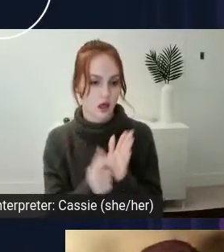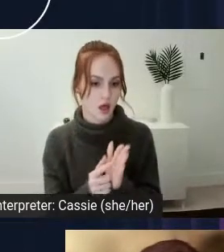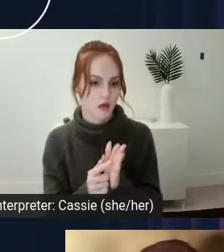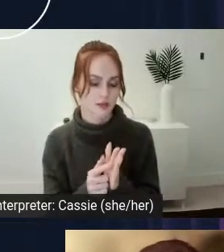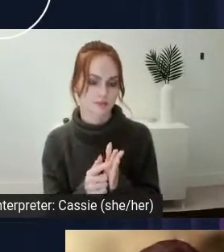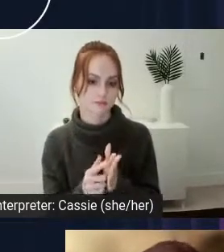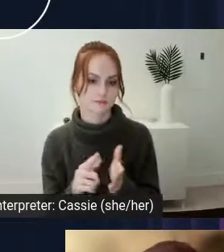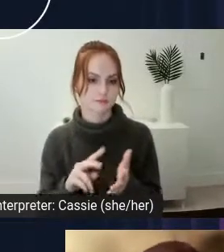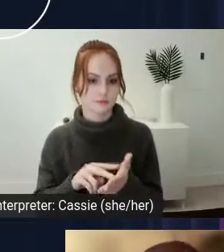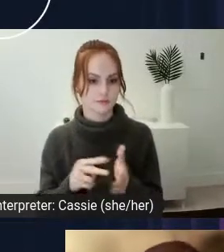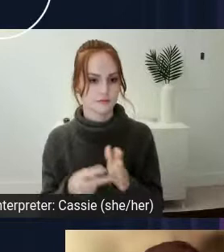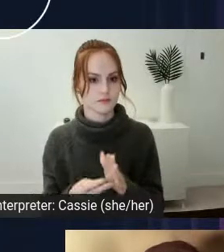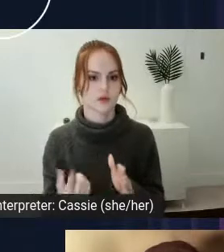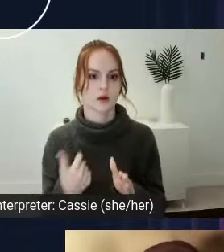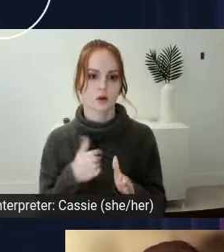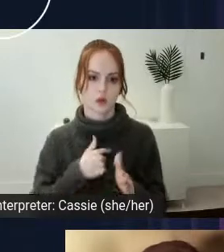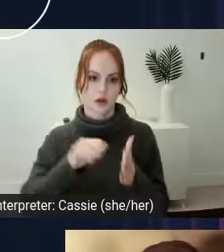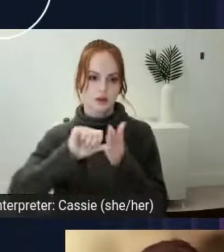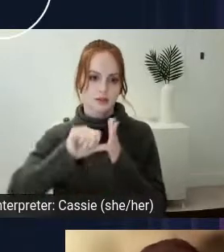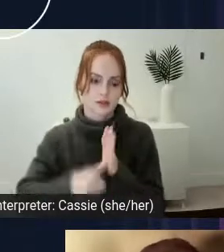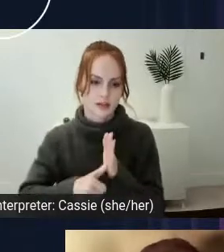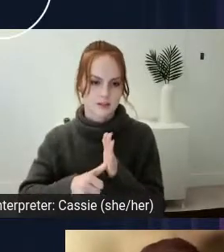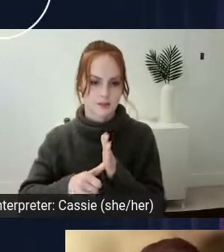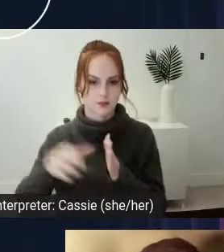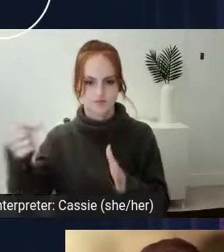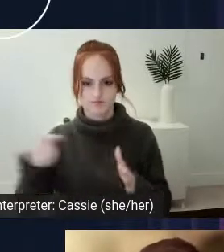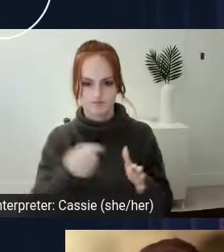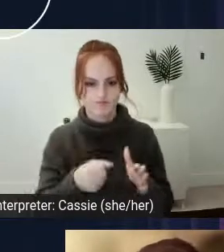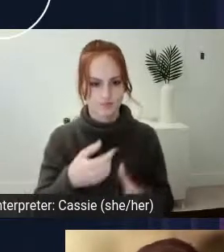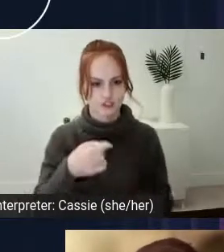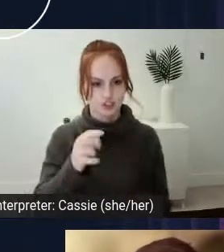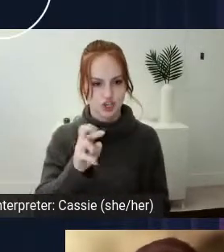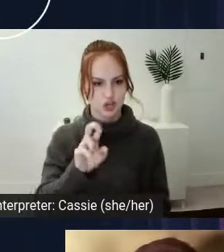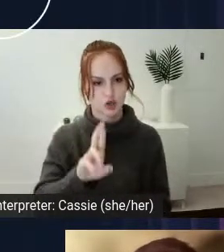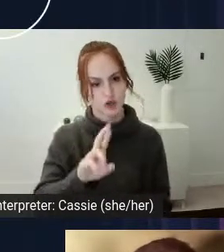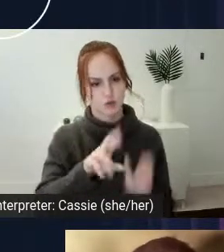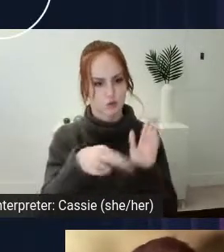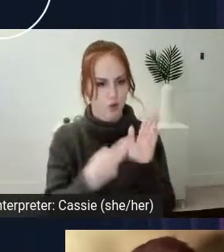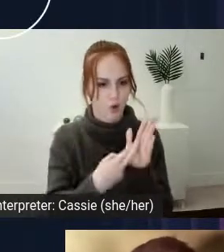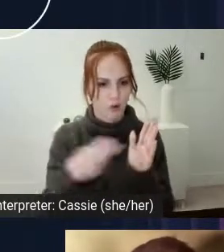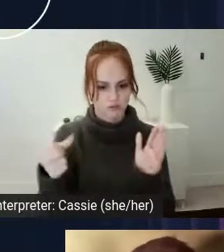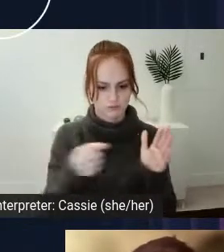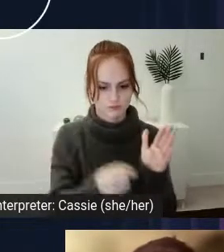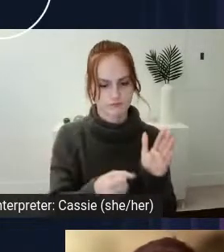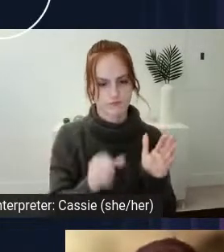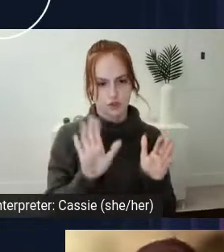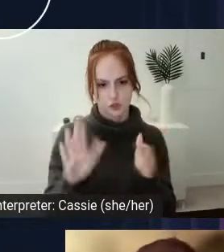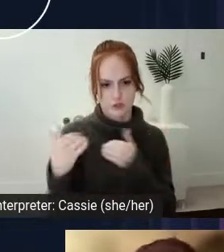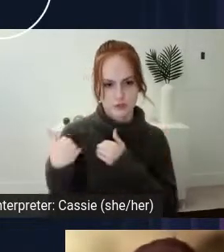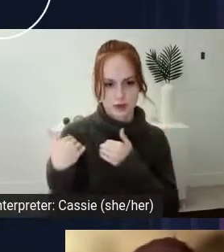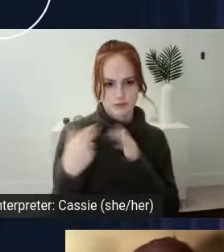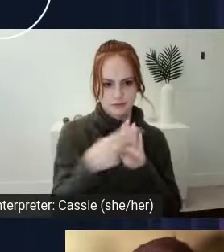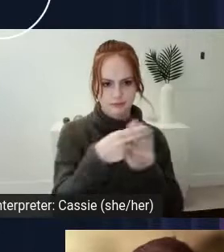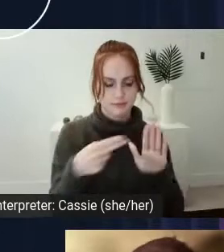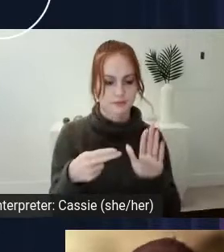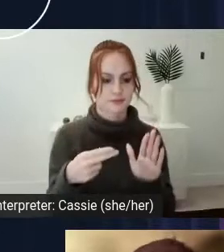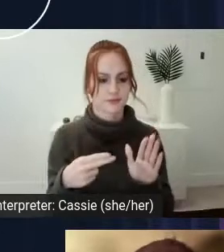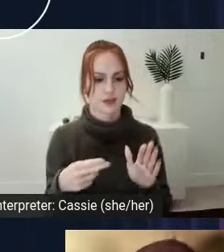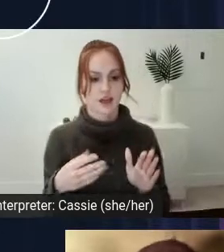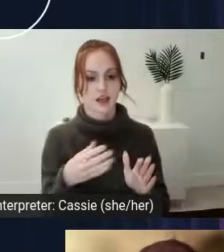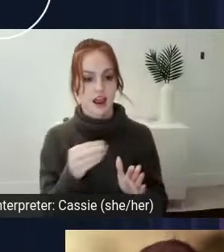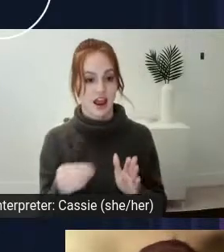reinforcing subjugation, reinforcing a gender role, and through legislation of the medical